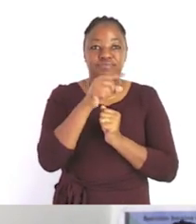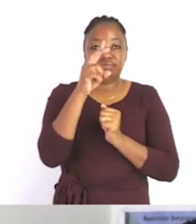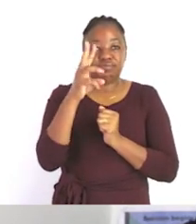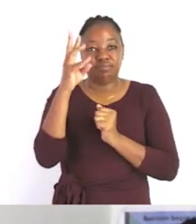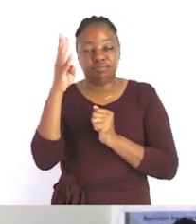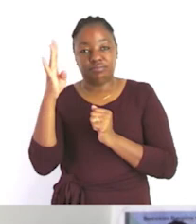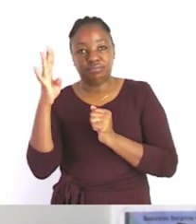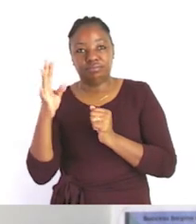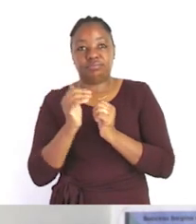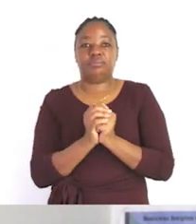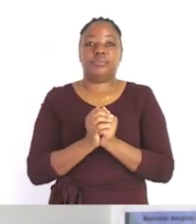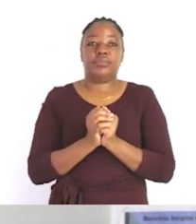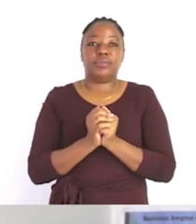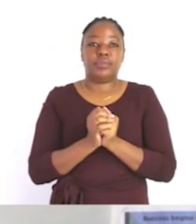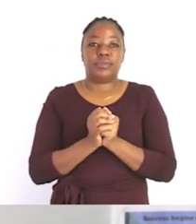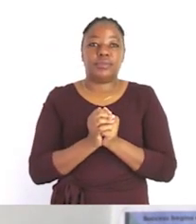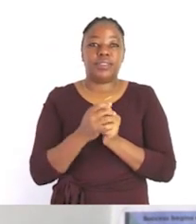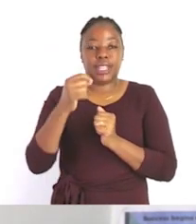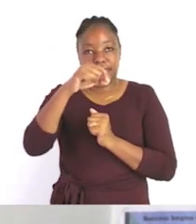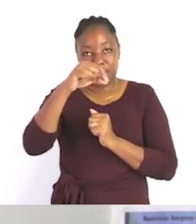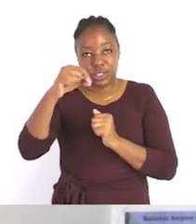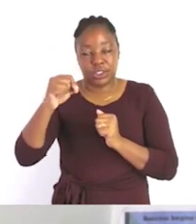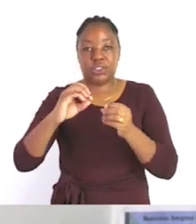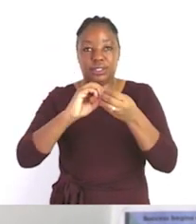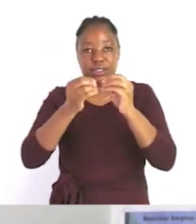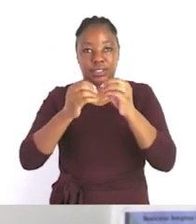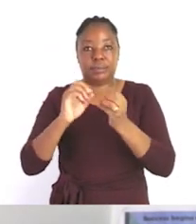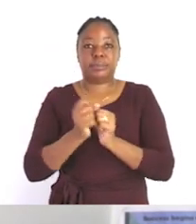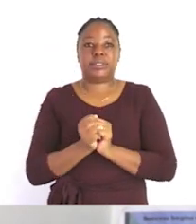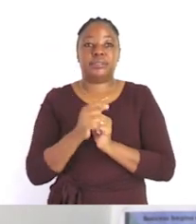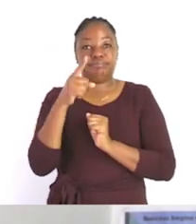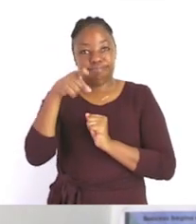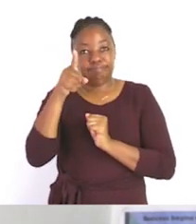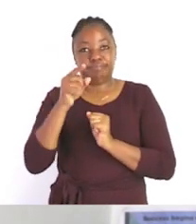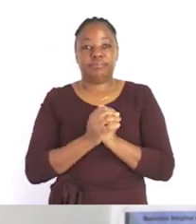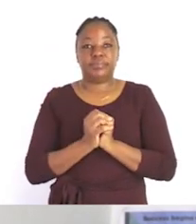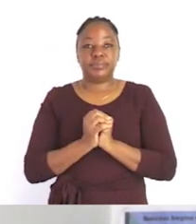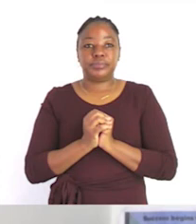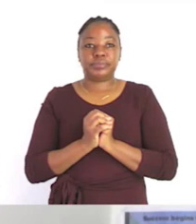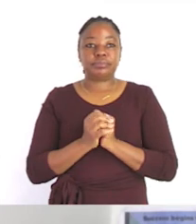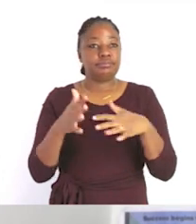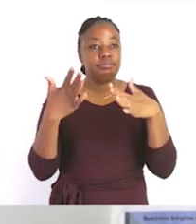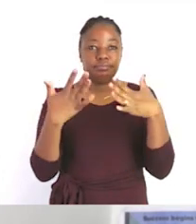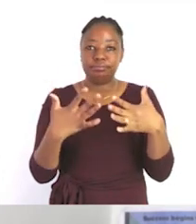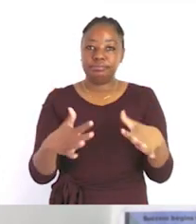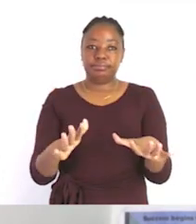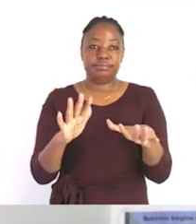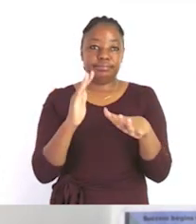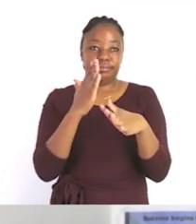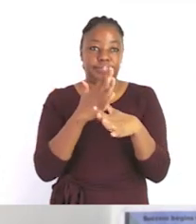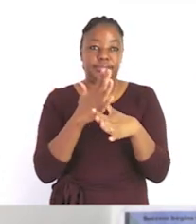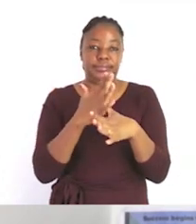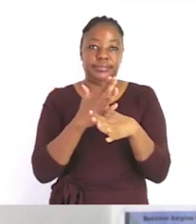the answers that you get on both sides will be correct. And that was our last